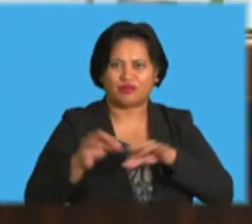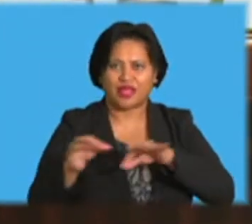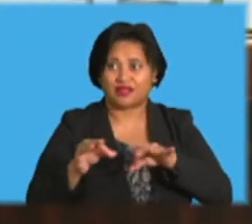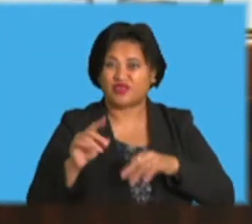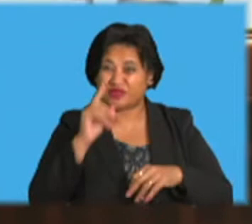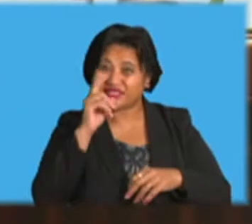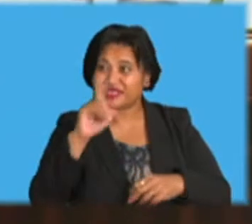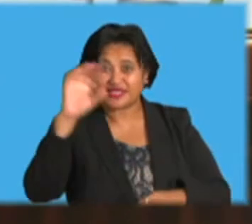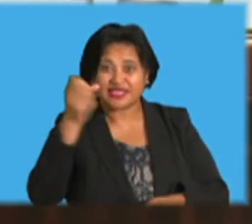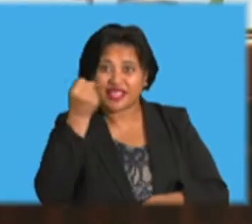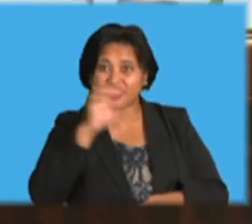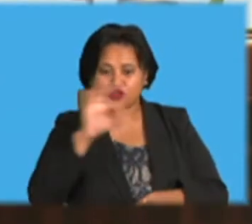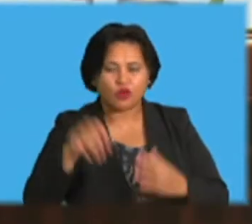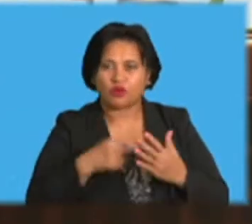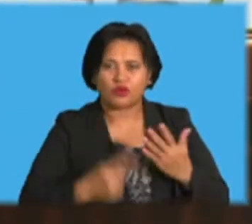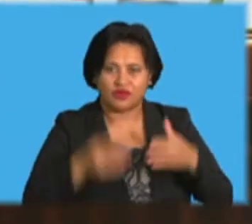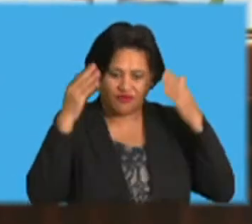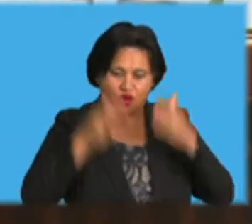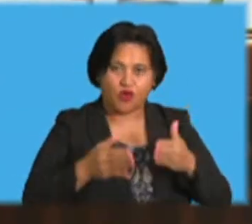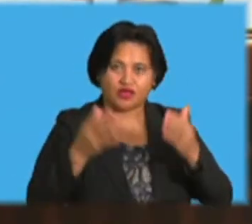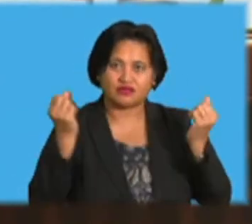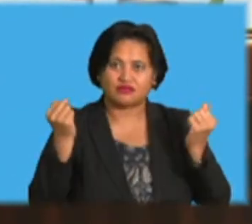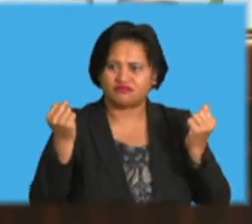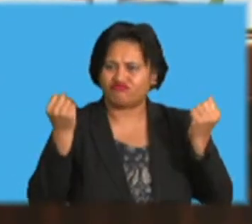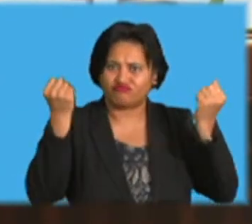gold, but our athletes also won bronze medal